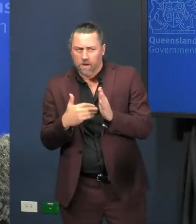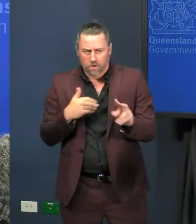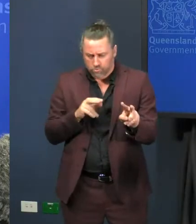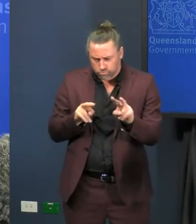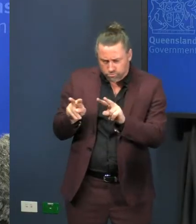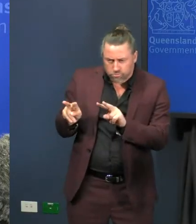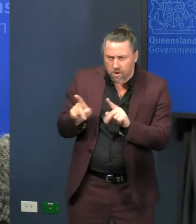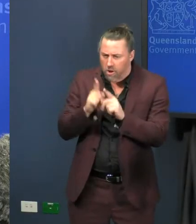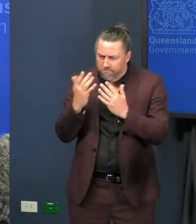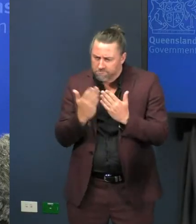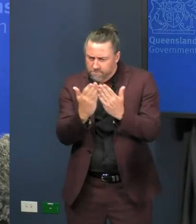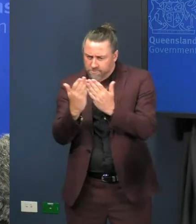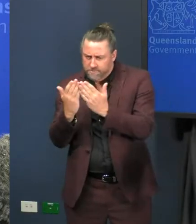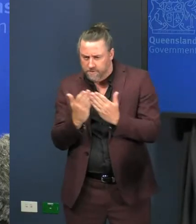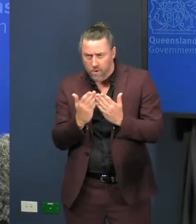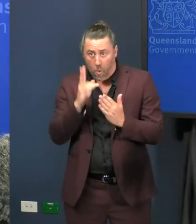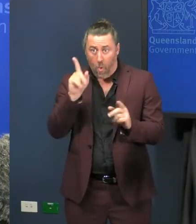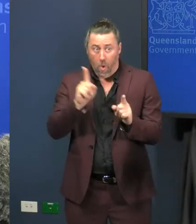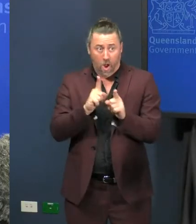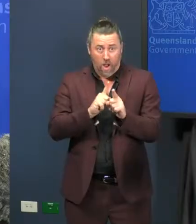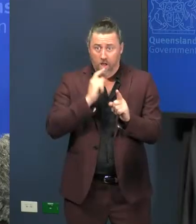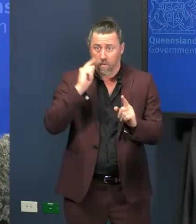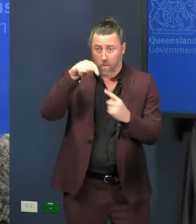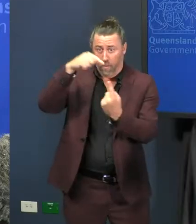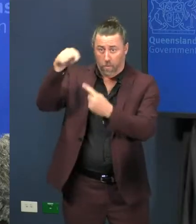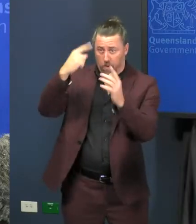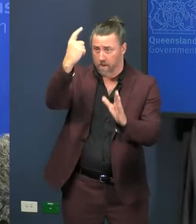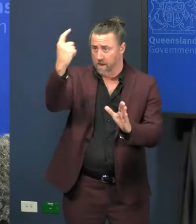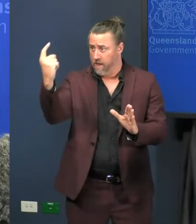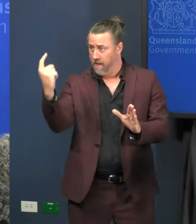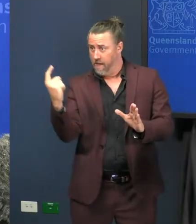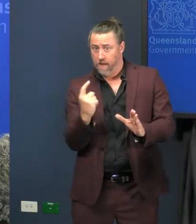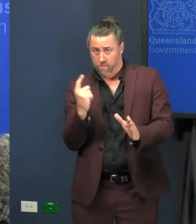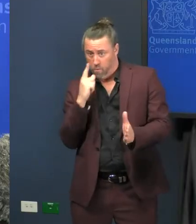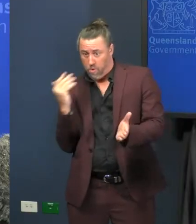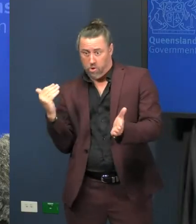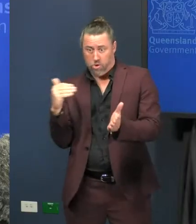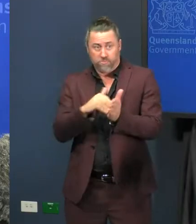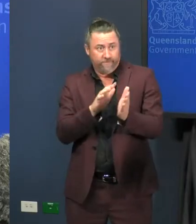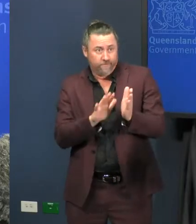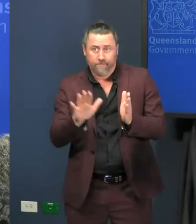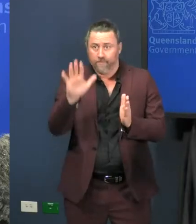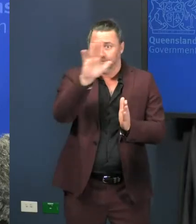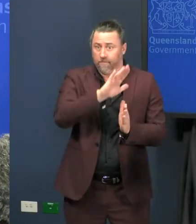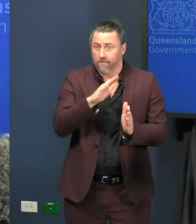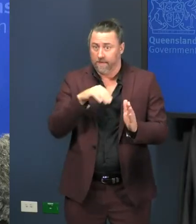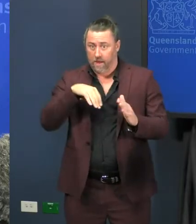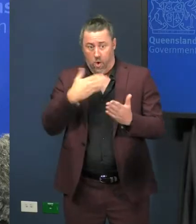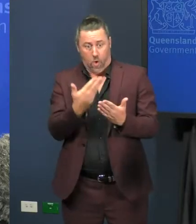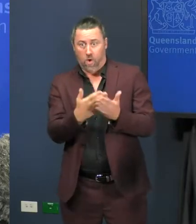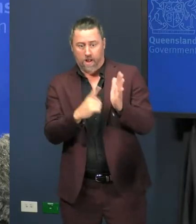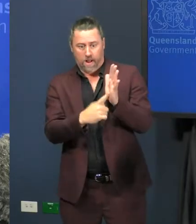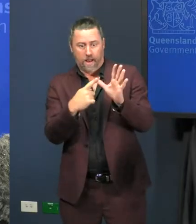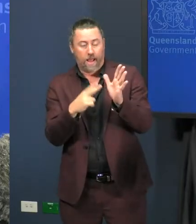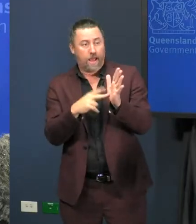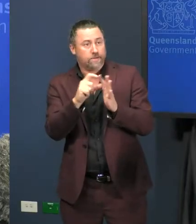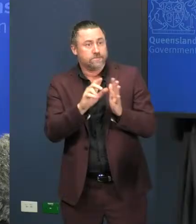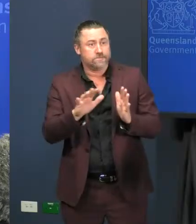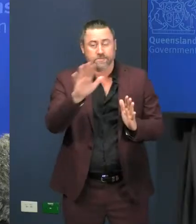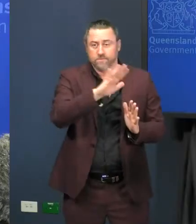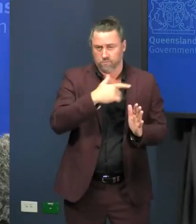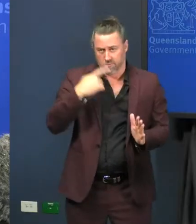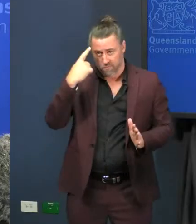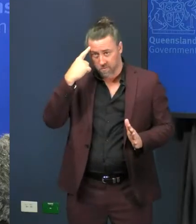system heading towards the coast has increased to that stage, and it is important that we disseminate this information and ask a